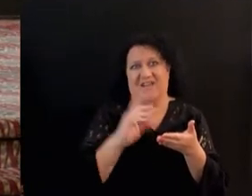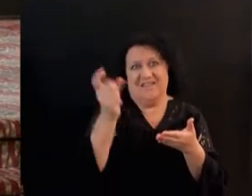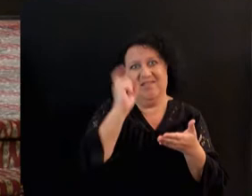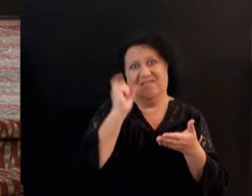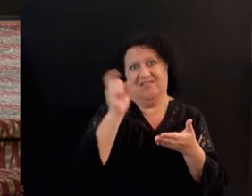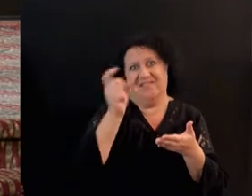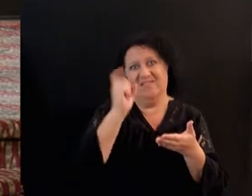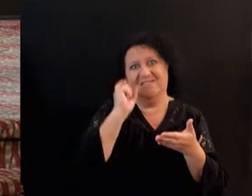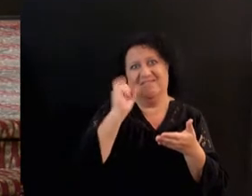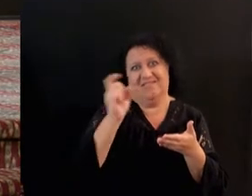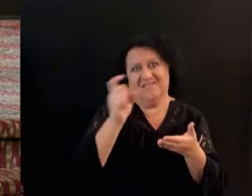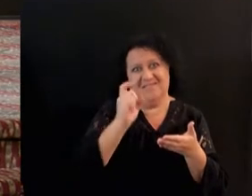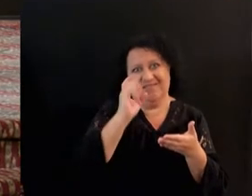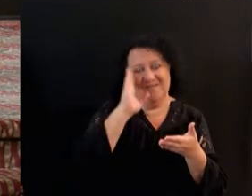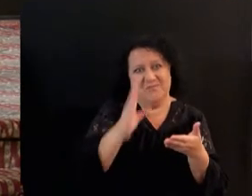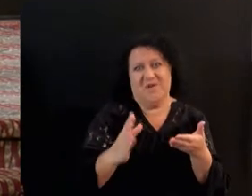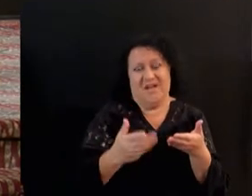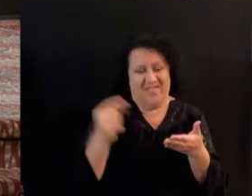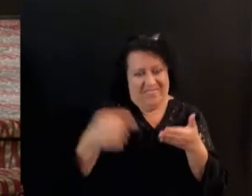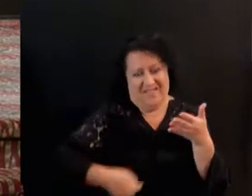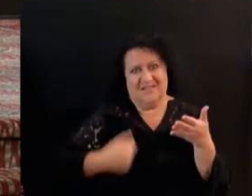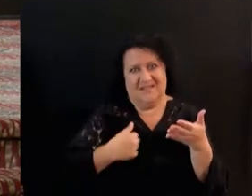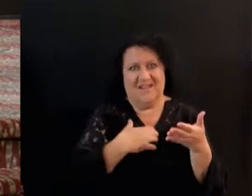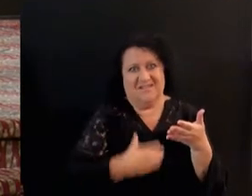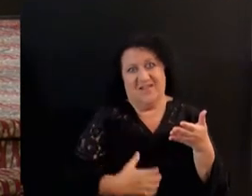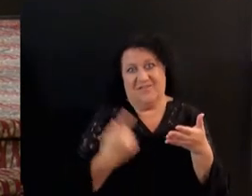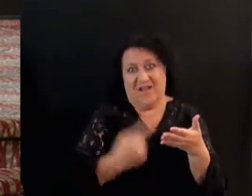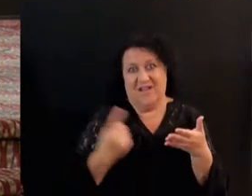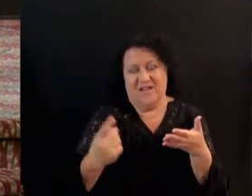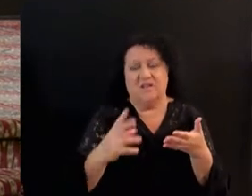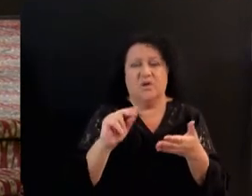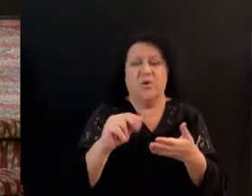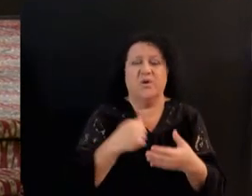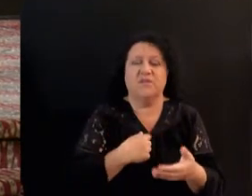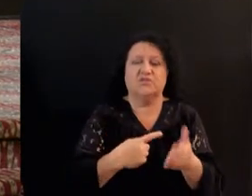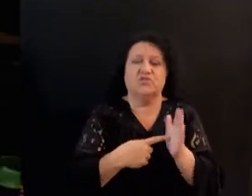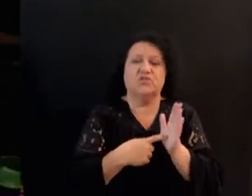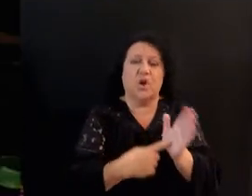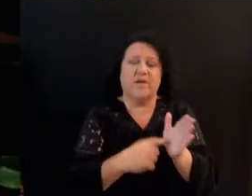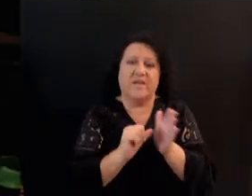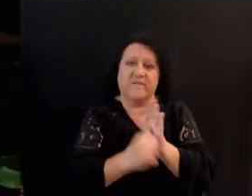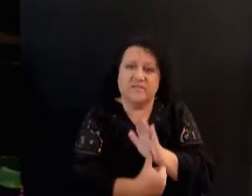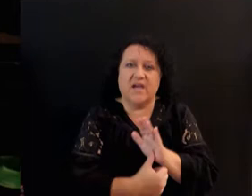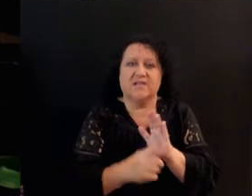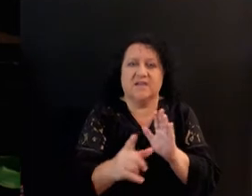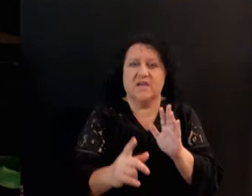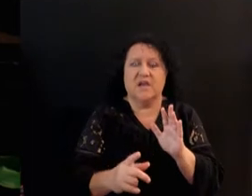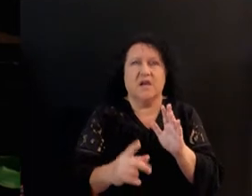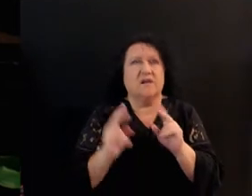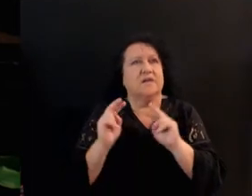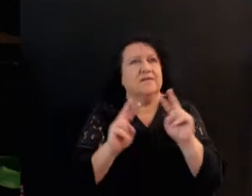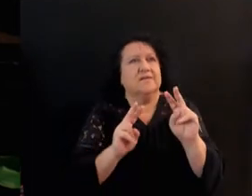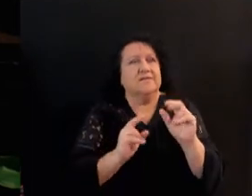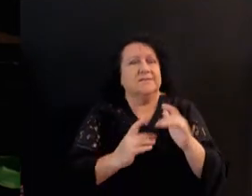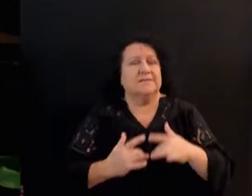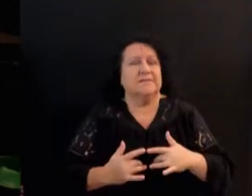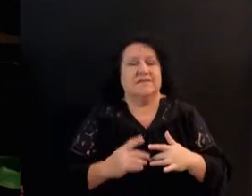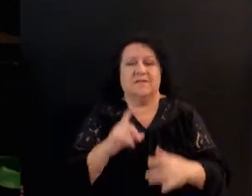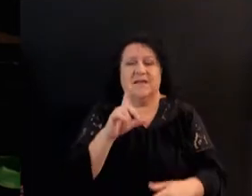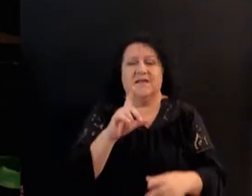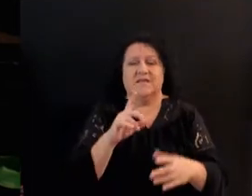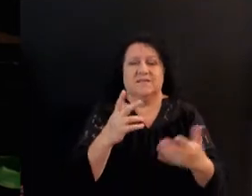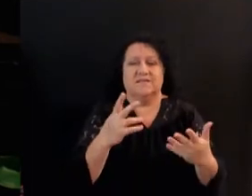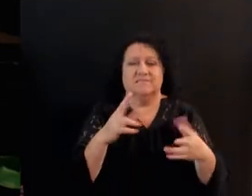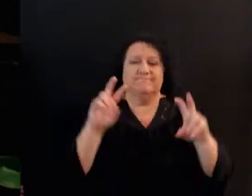verse is saying. Take delight in the Lord. What it means to be taking delight in the Lord means to make